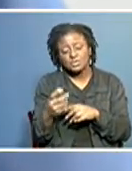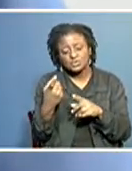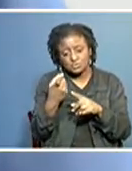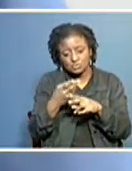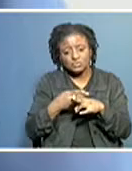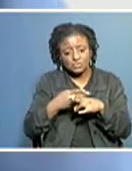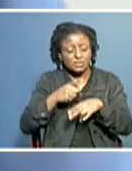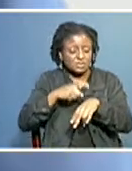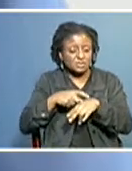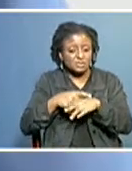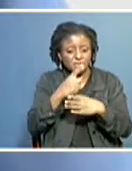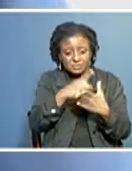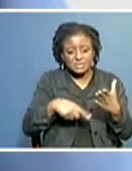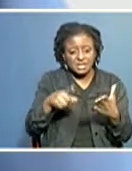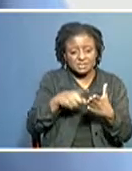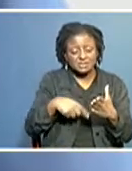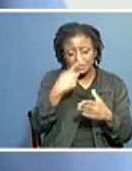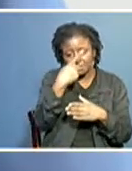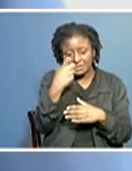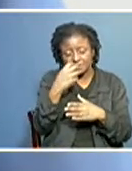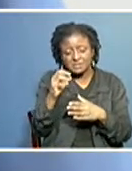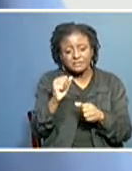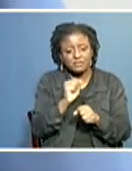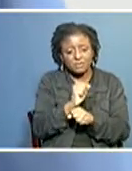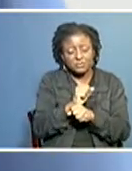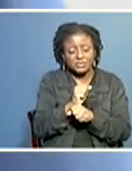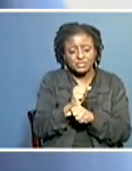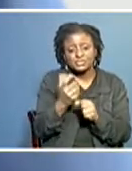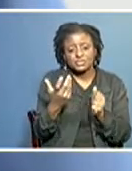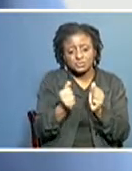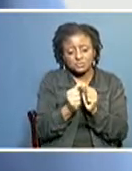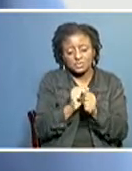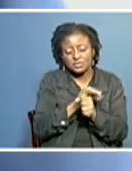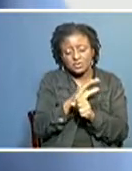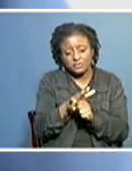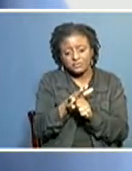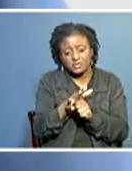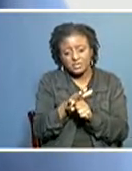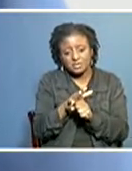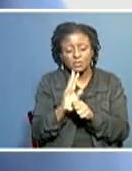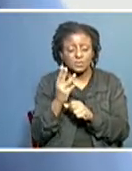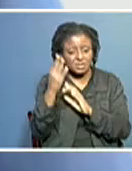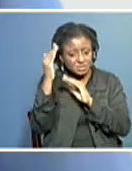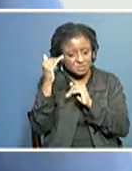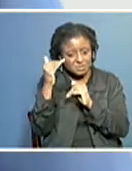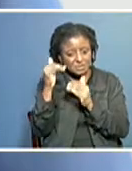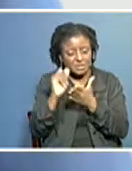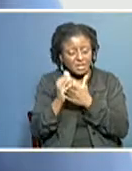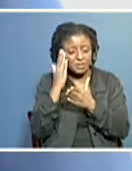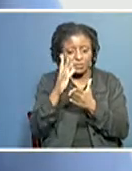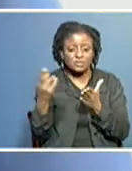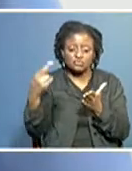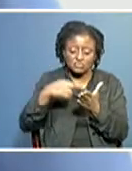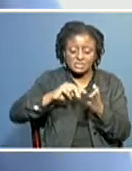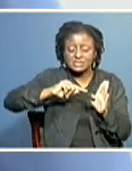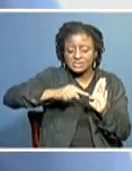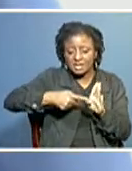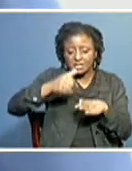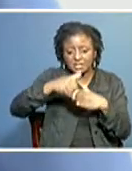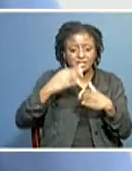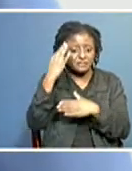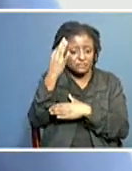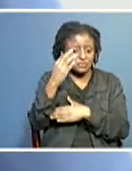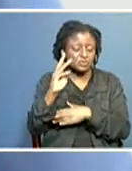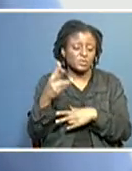COVID in particular. We anticipate that that's going to be restarted in the future as well. We have a great partnership with